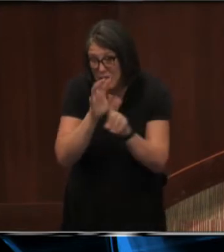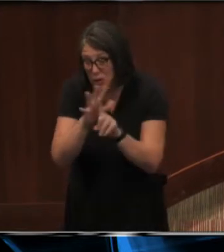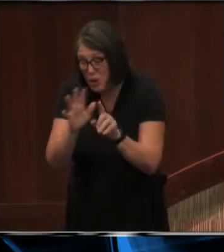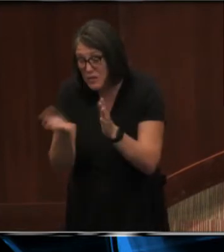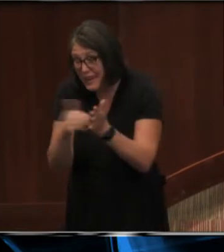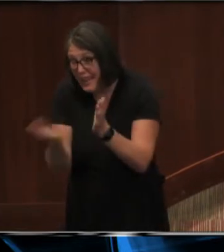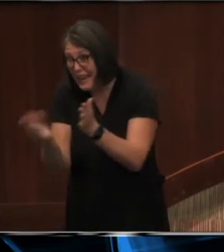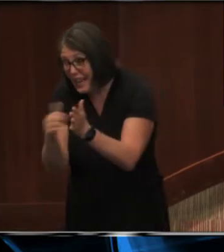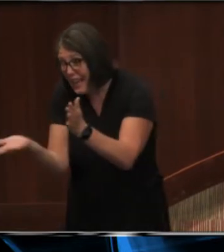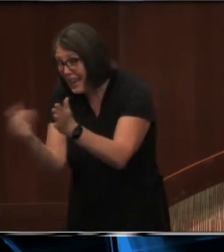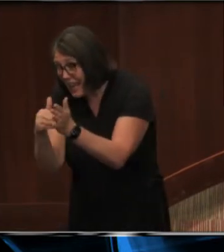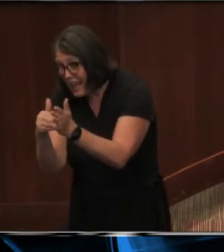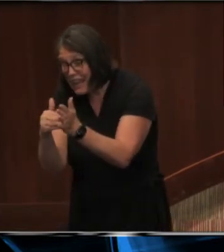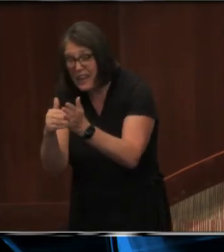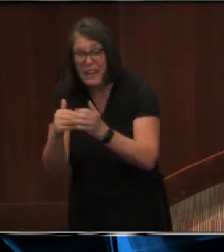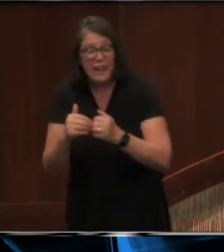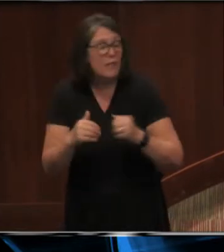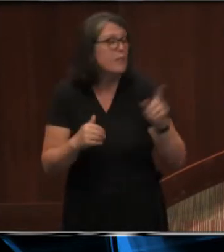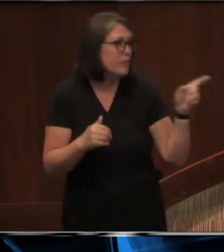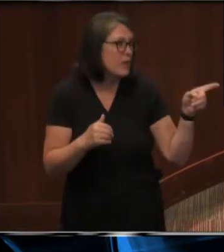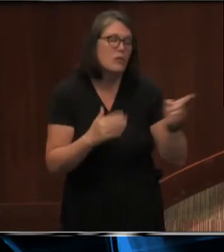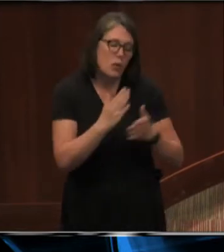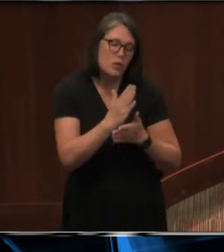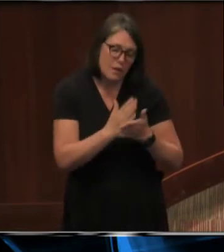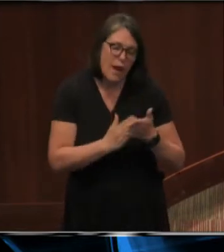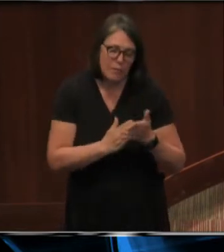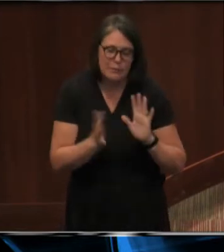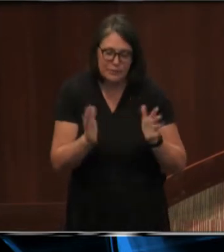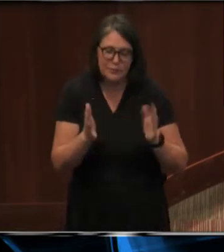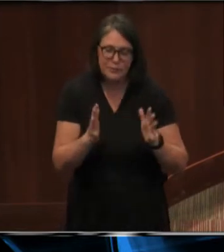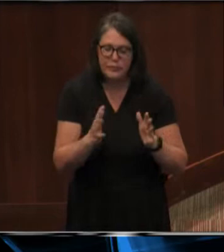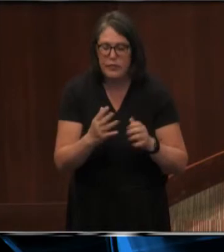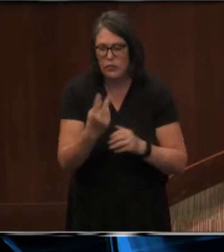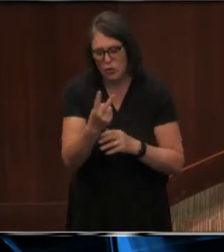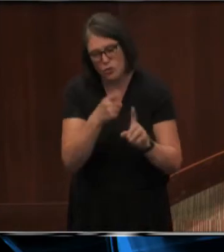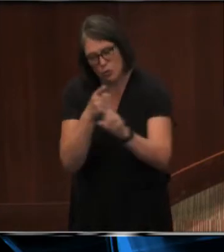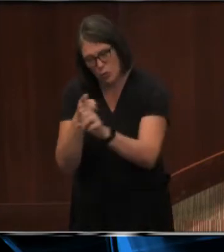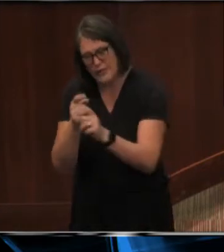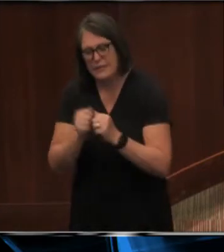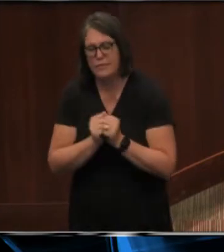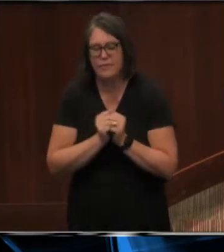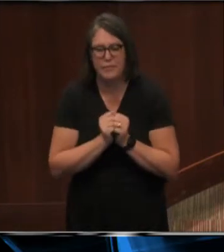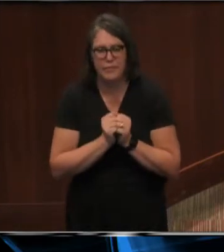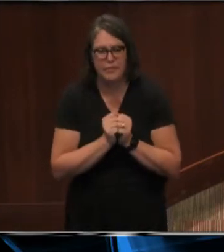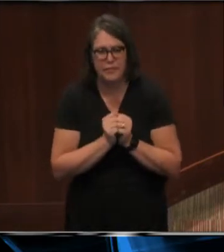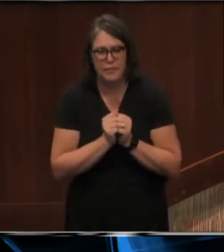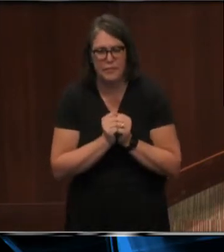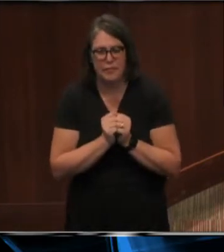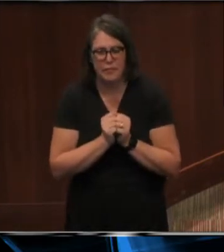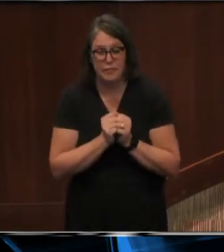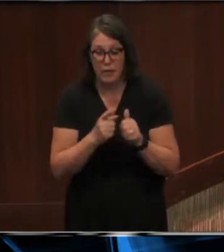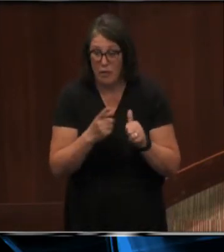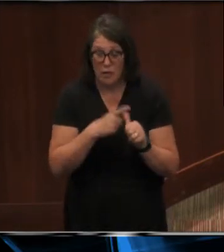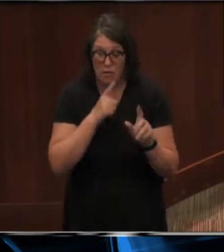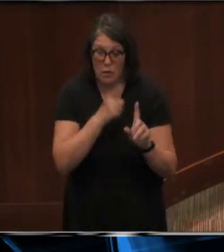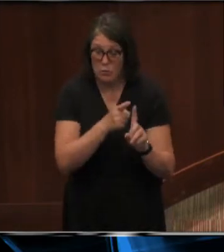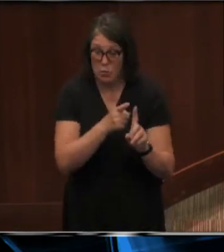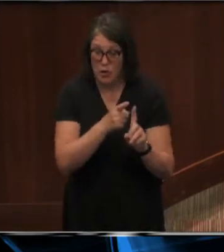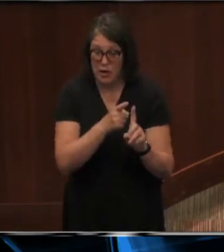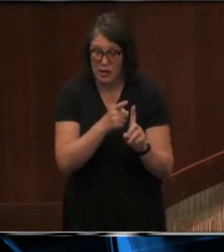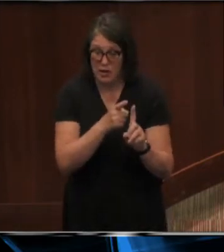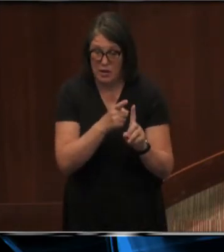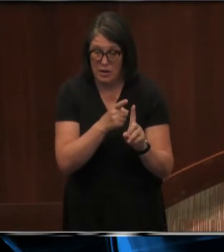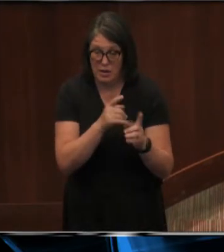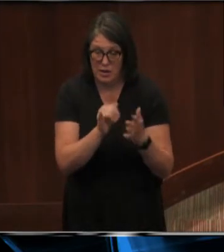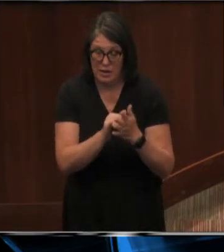and again and again? So some of that, there's kind of 2 points to that. And so the first one that I kind of think of is that circle of